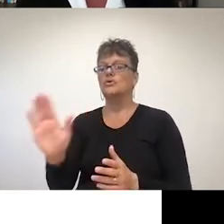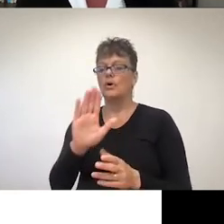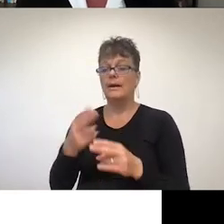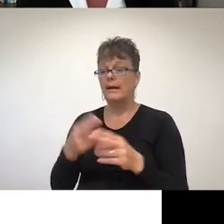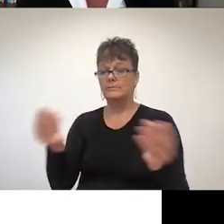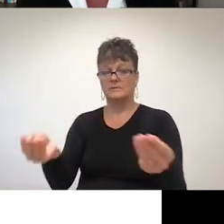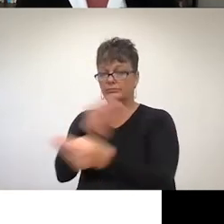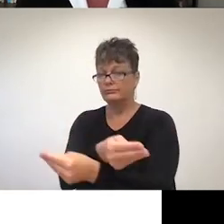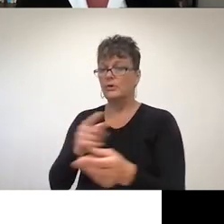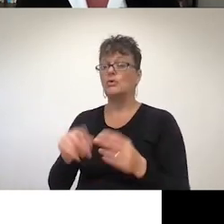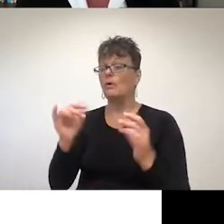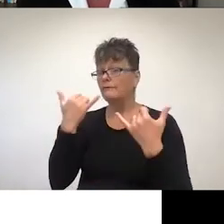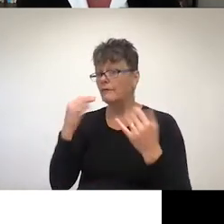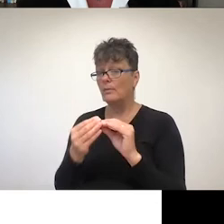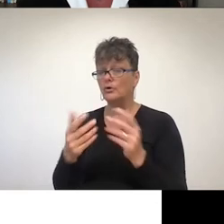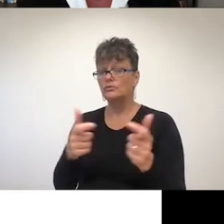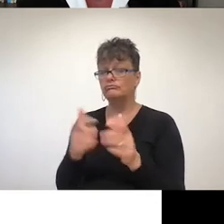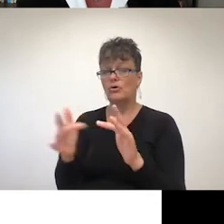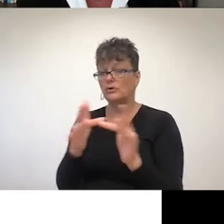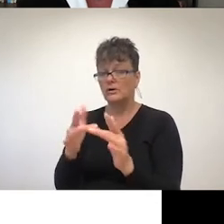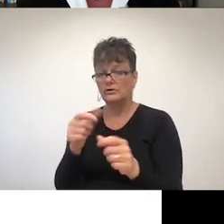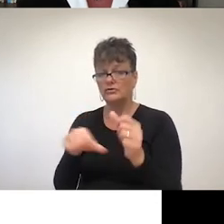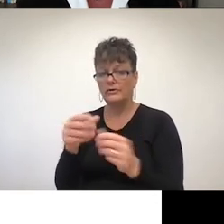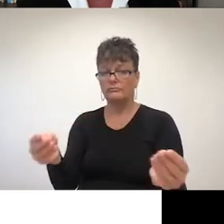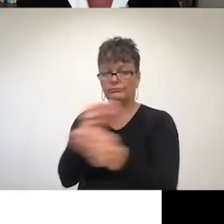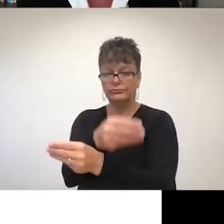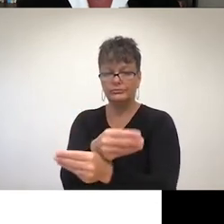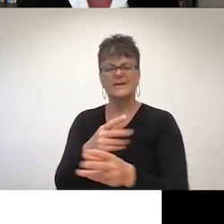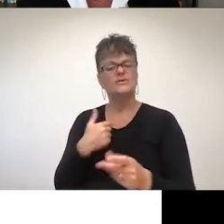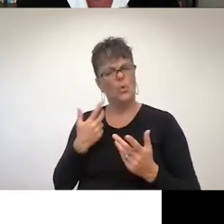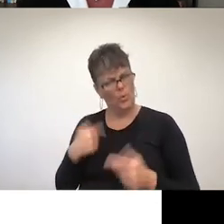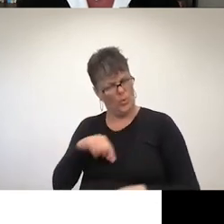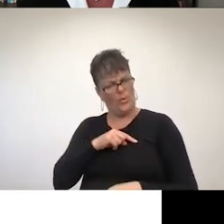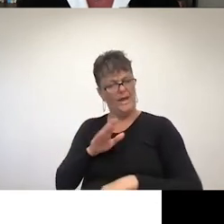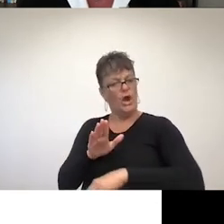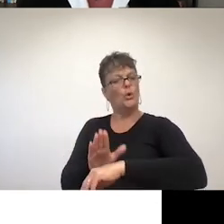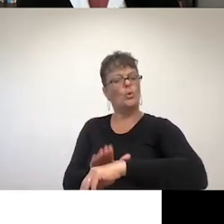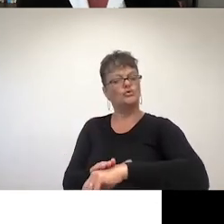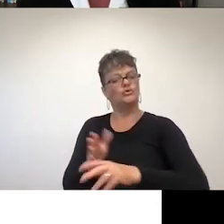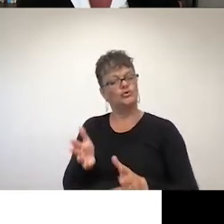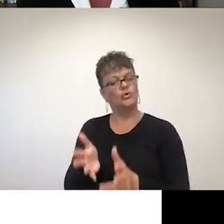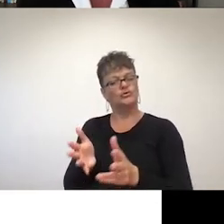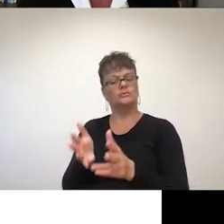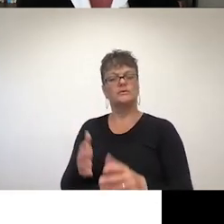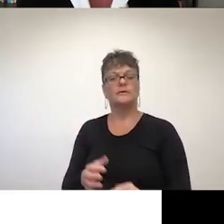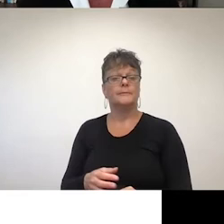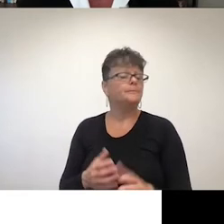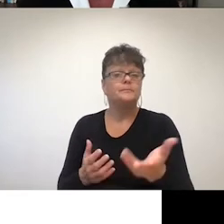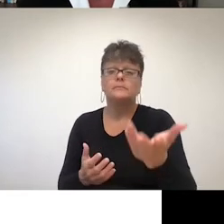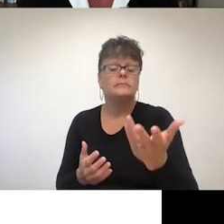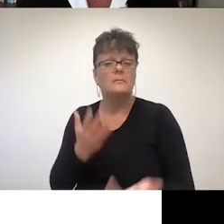way. I think we need to do that kind of coaching in terms of let's get to know each other. Maybe even you have a